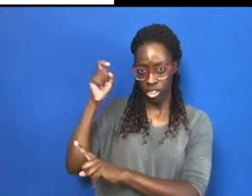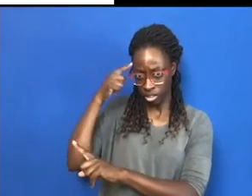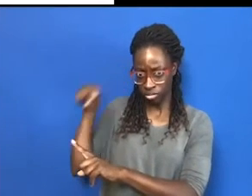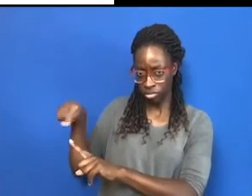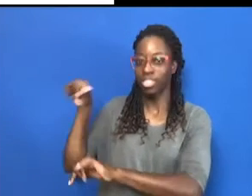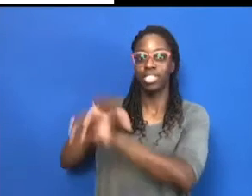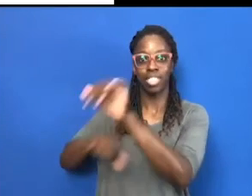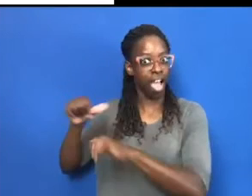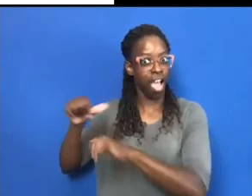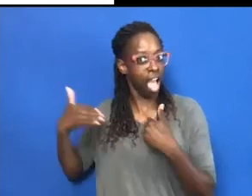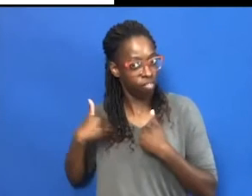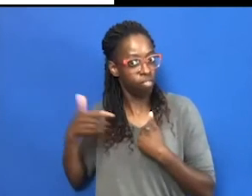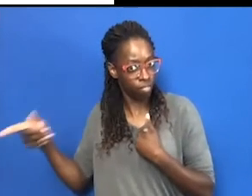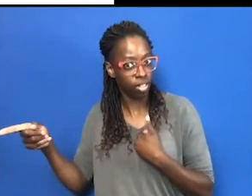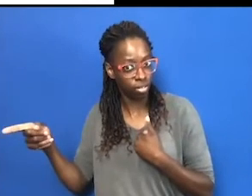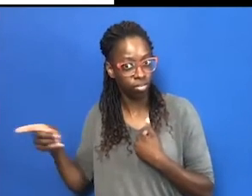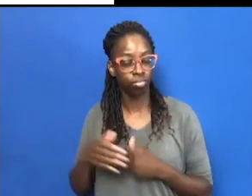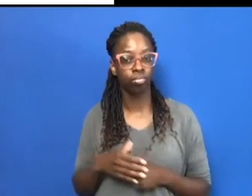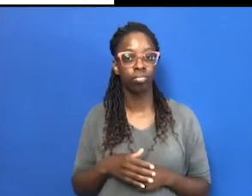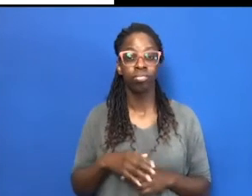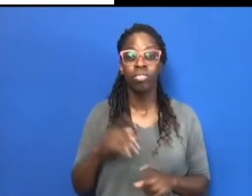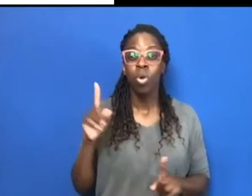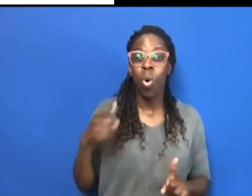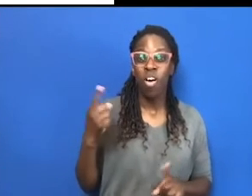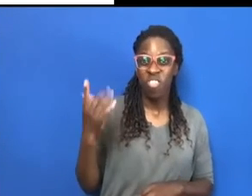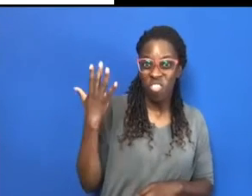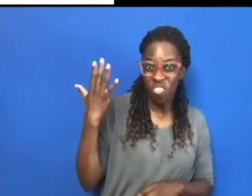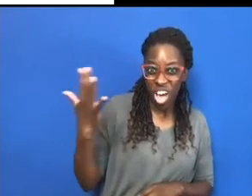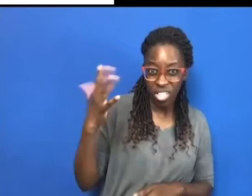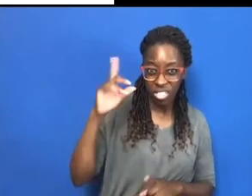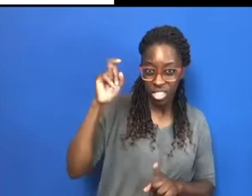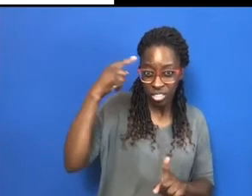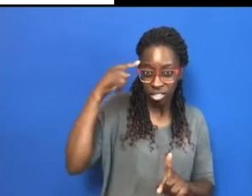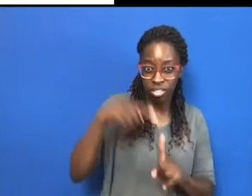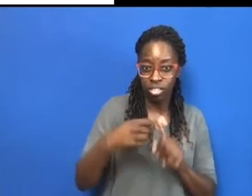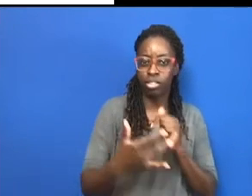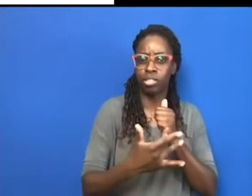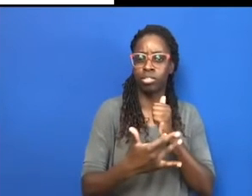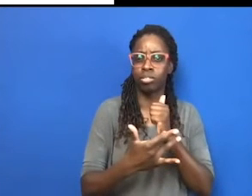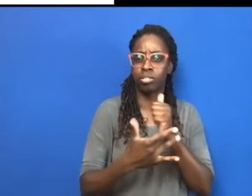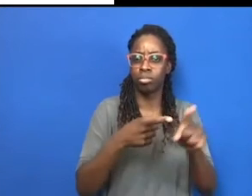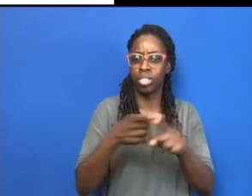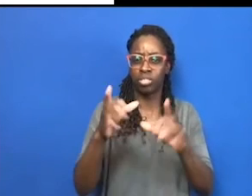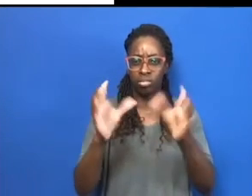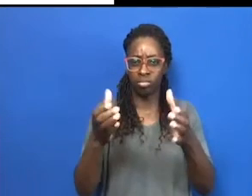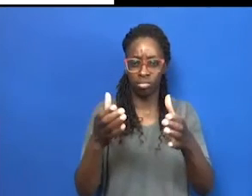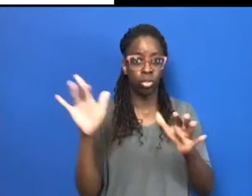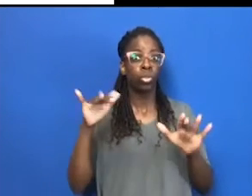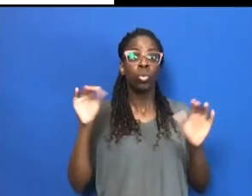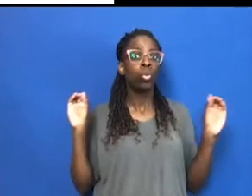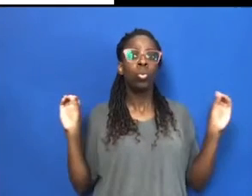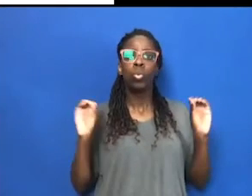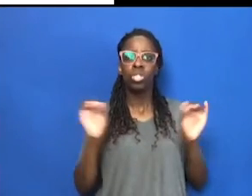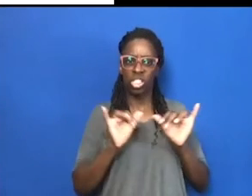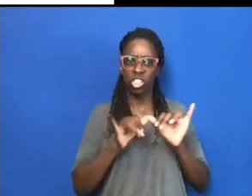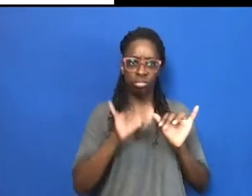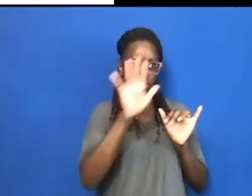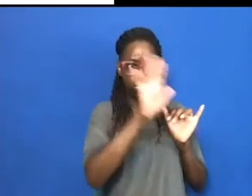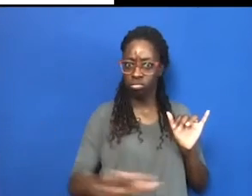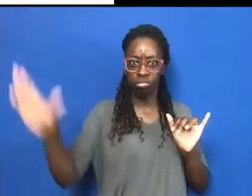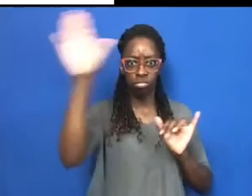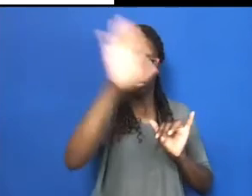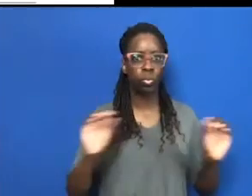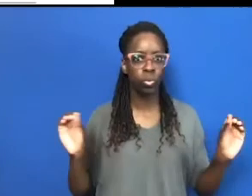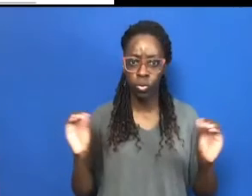only 5 states, which is 10%, had a technology domain, and none had engineering as a main domain. You see in